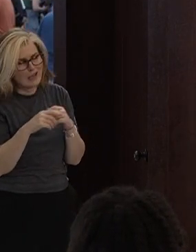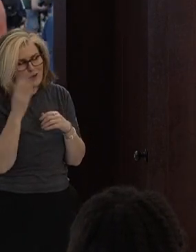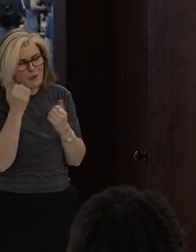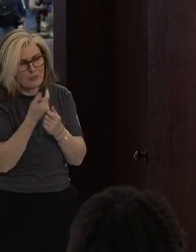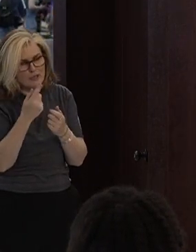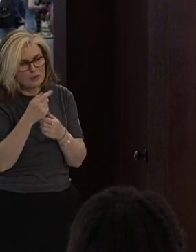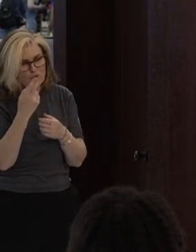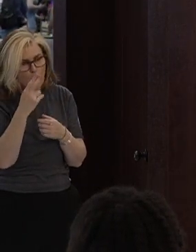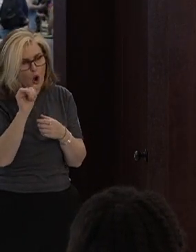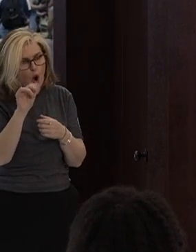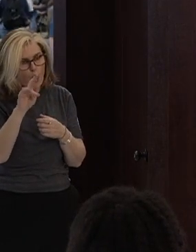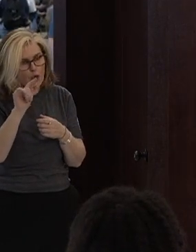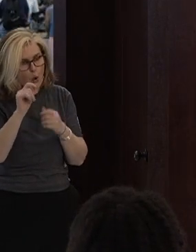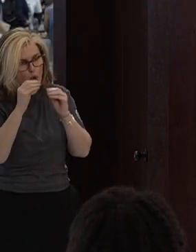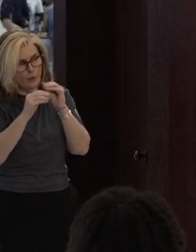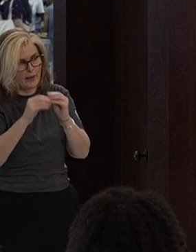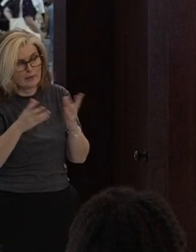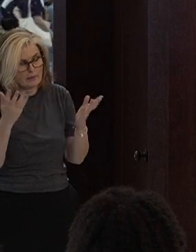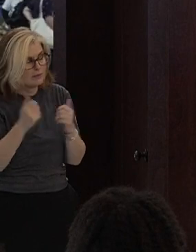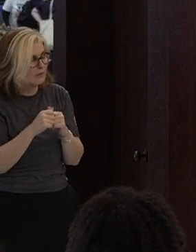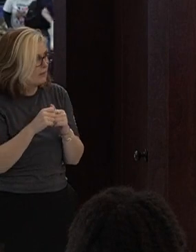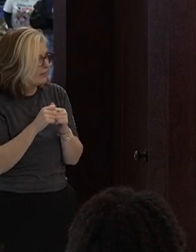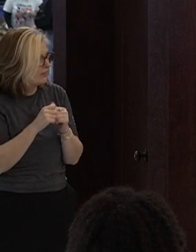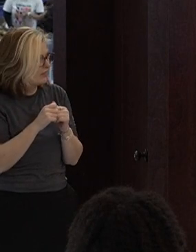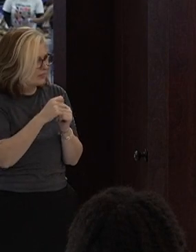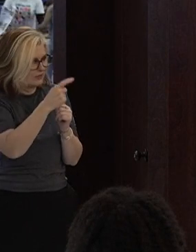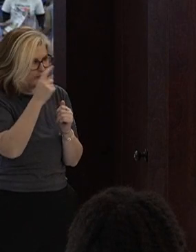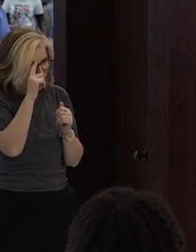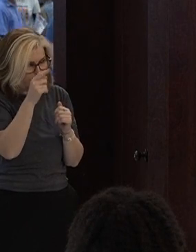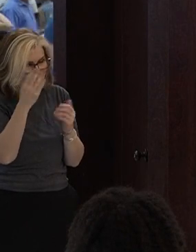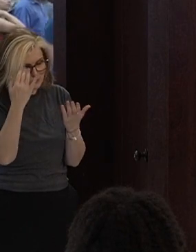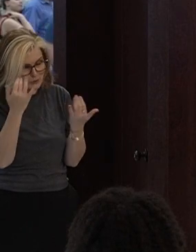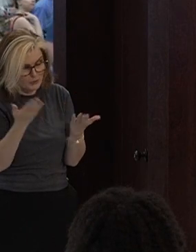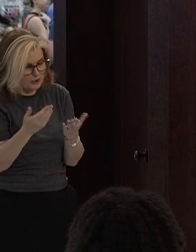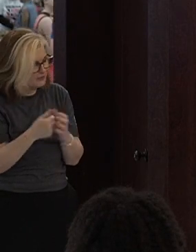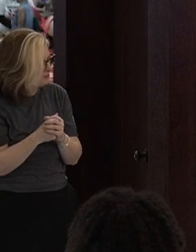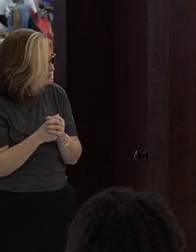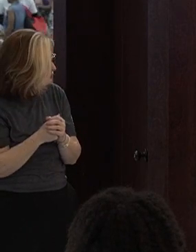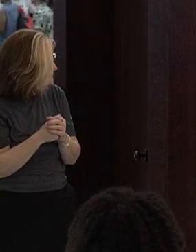autocorrect, right? You know how to spell, right? Of course, because you're smart, and that's why you're here.